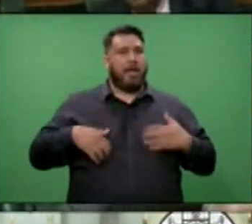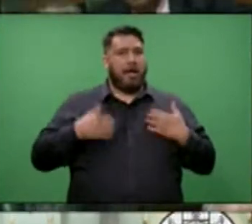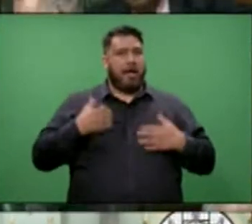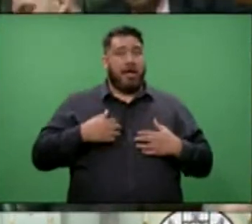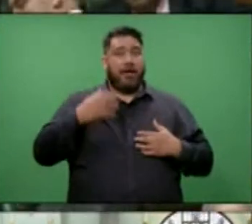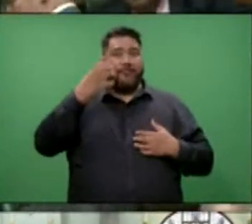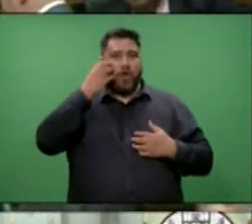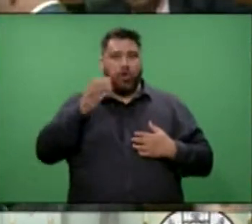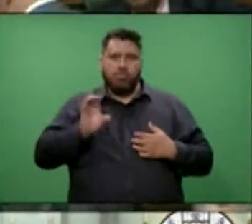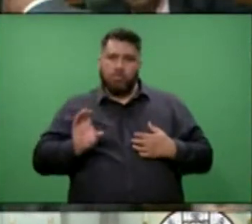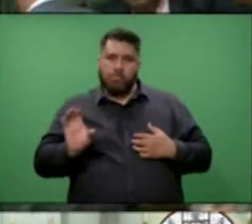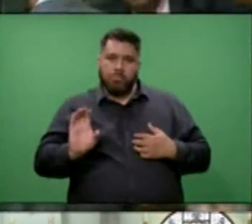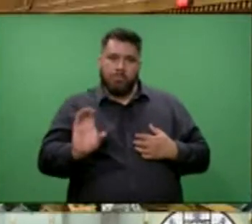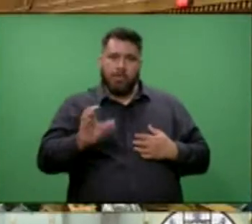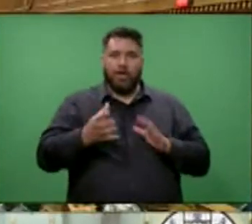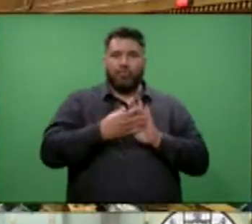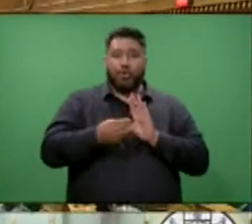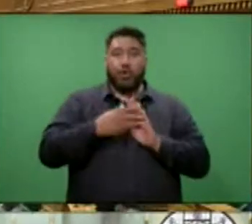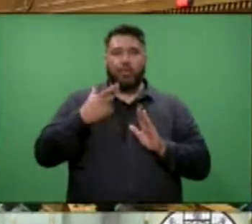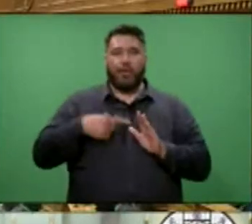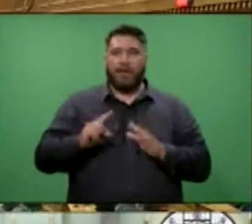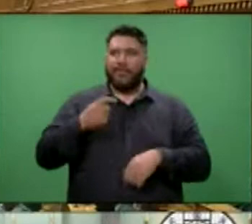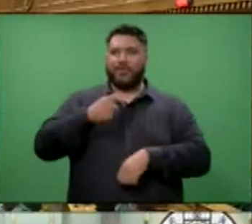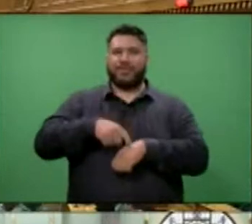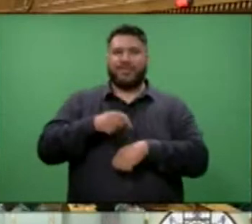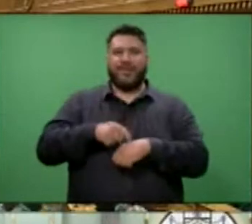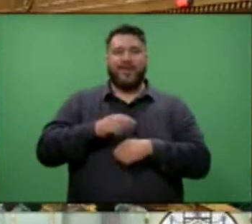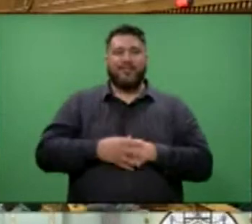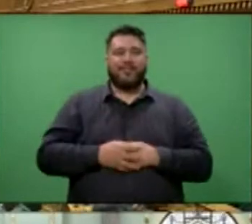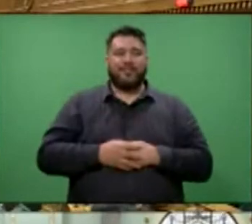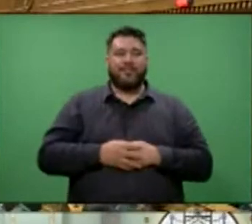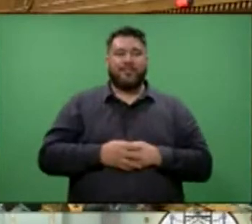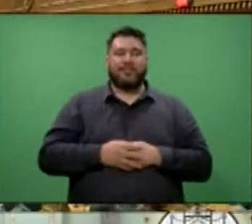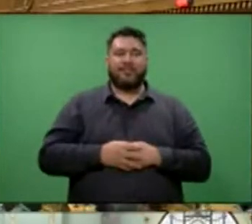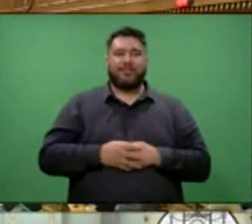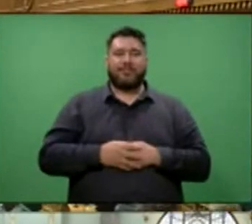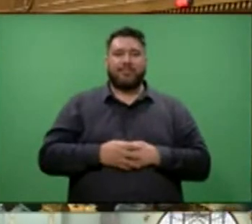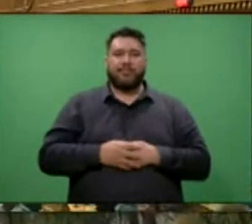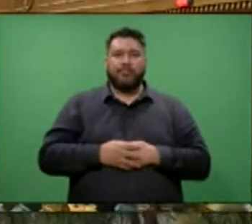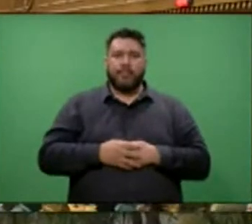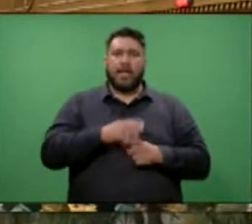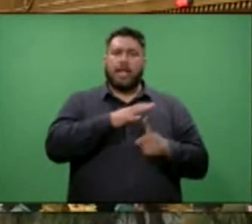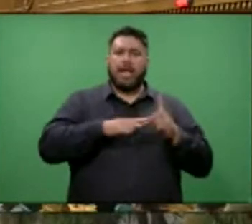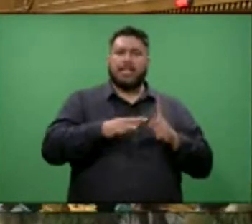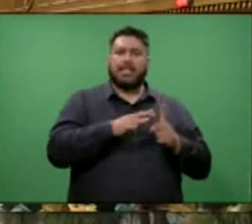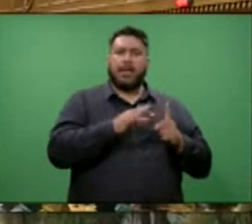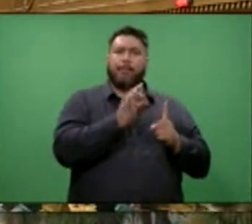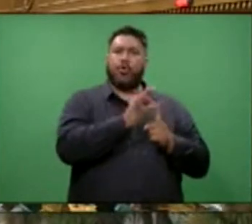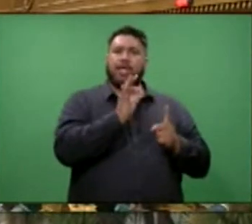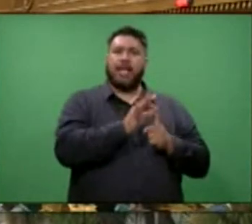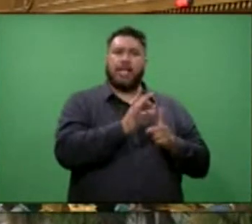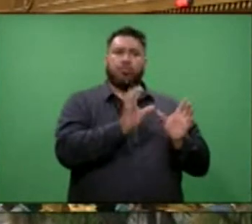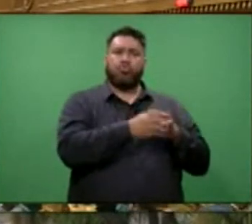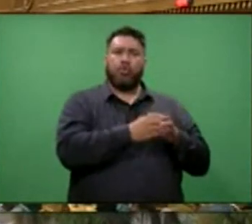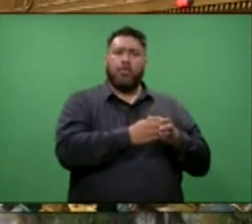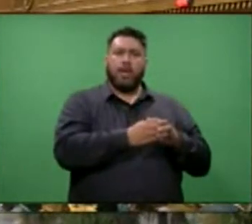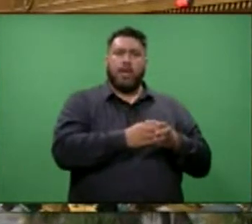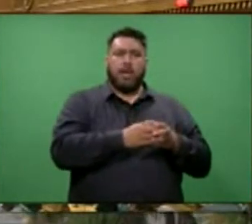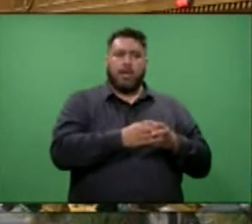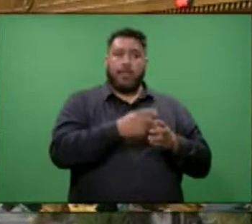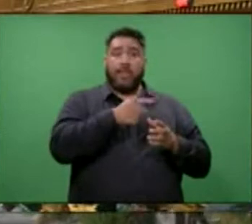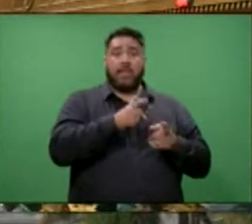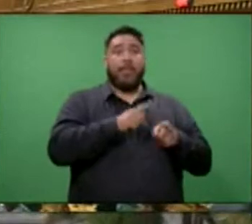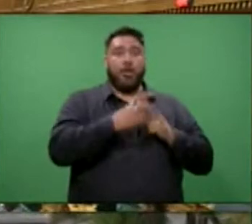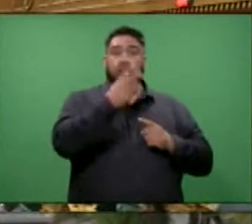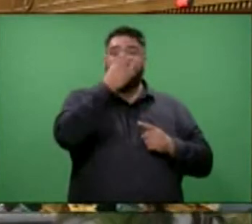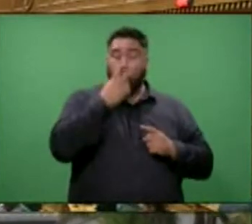as they go, while Ngāti Ponaki, the oldest kapa haka group in New Zealand, continues with waiata.